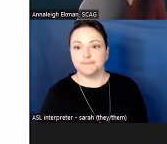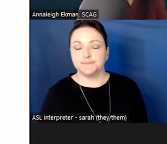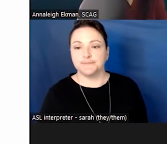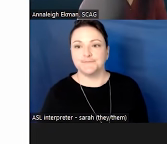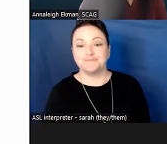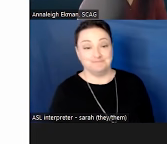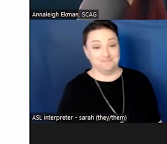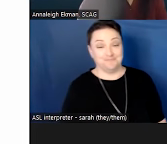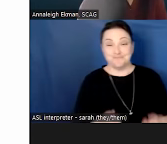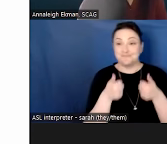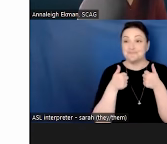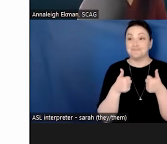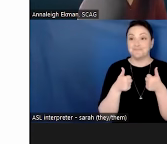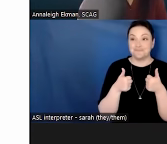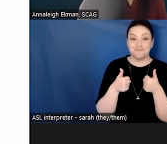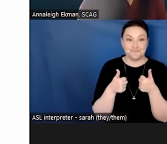Thank you.